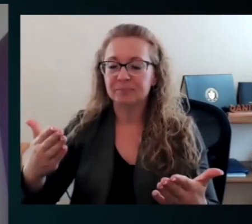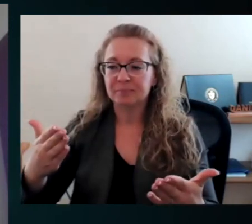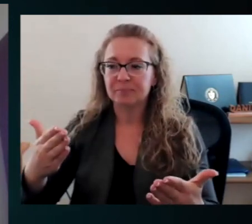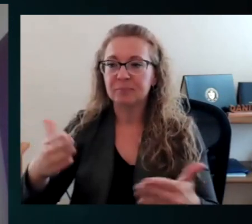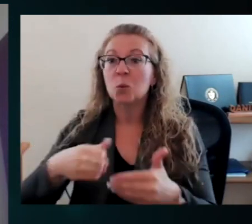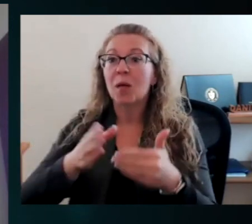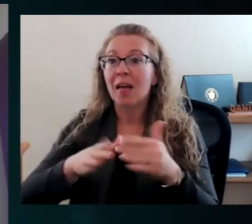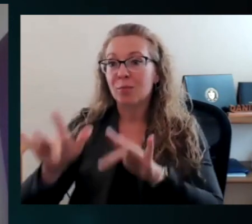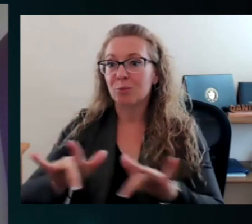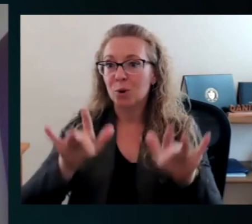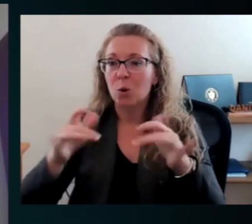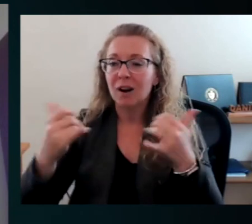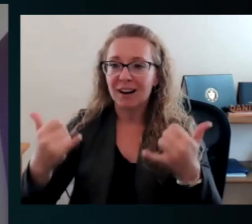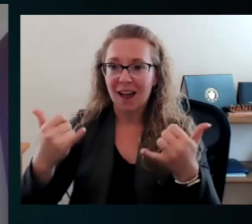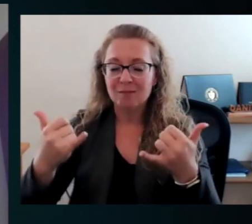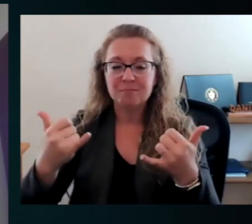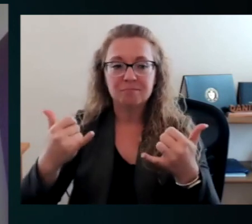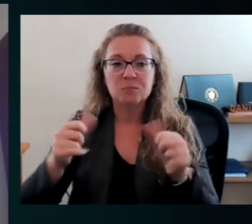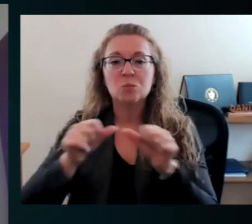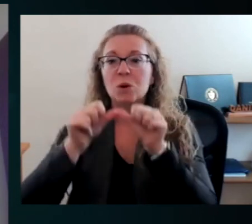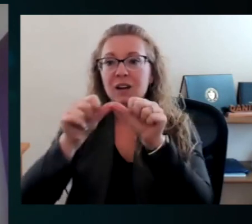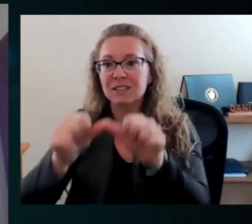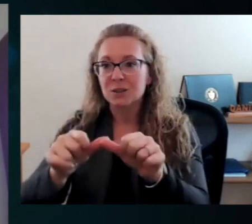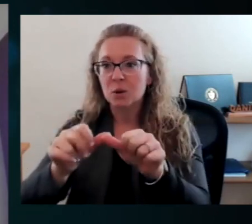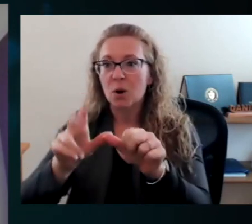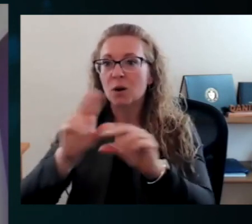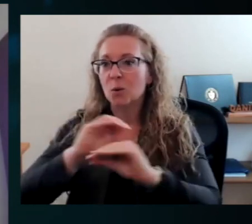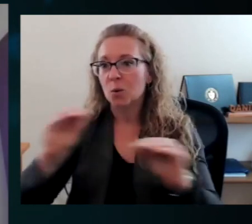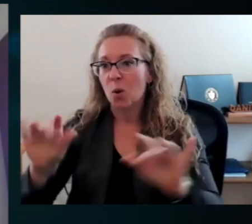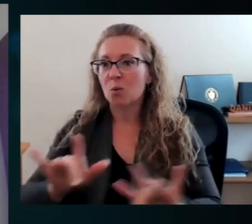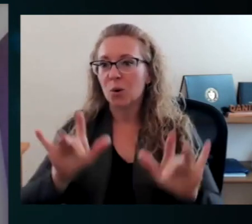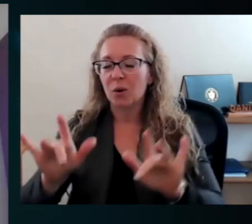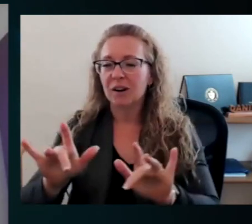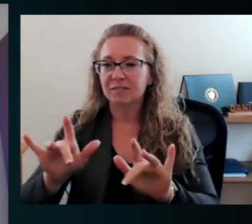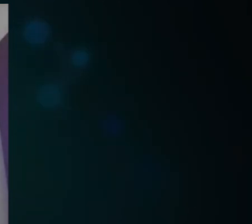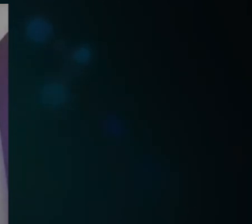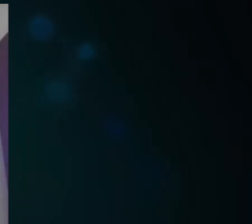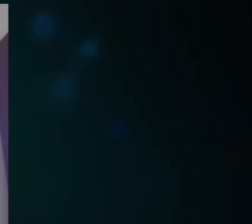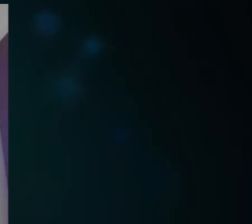here and then just continue on in an unrecorded fashion afterward.